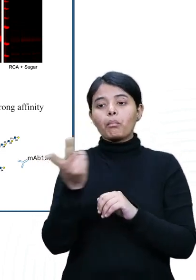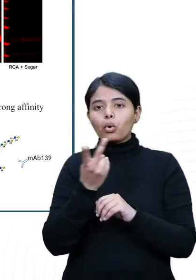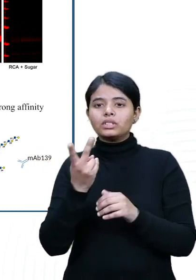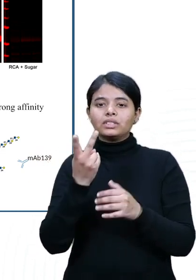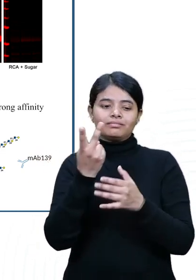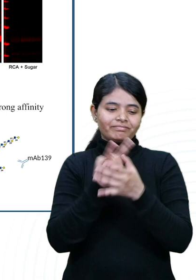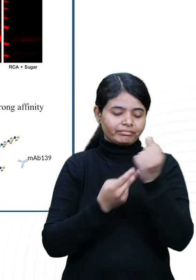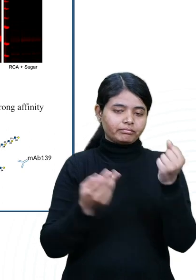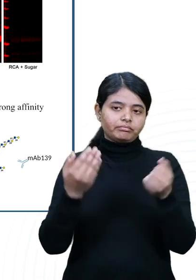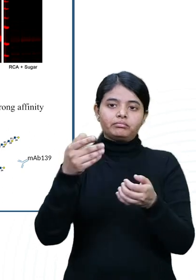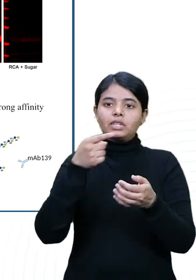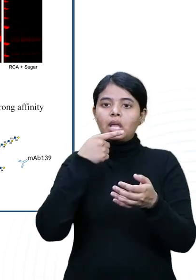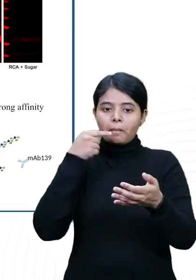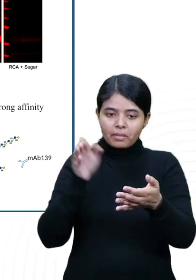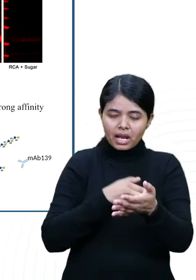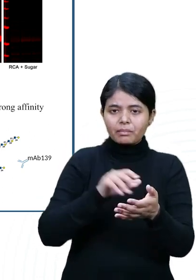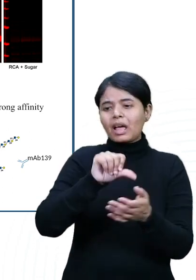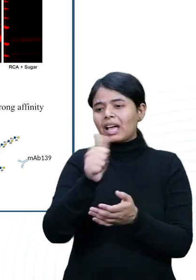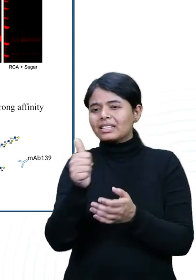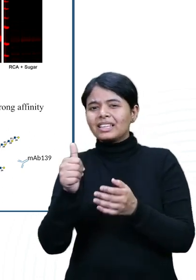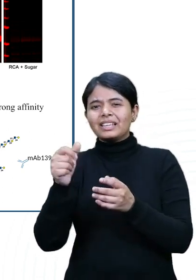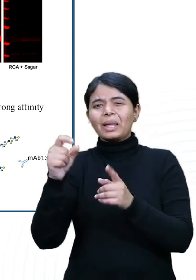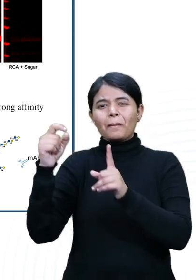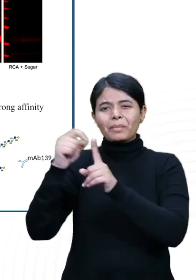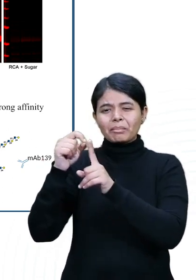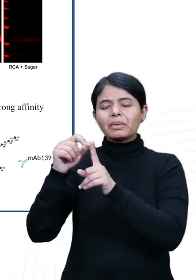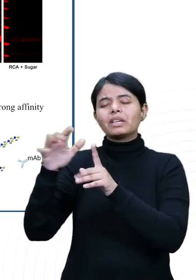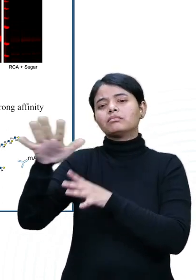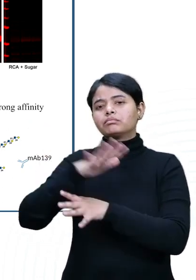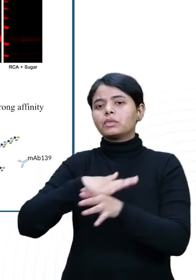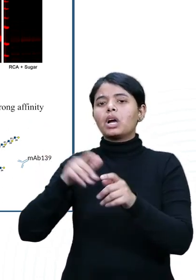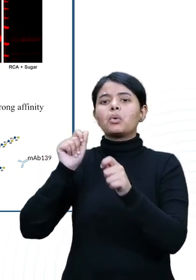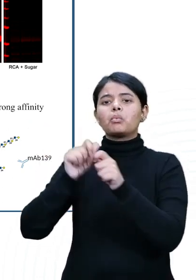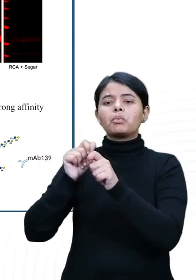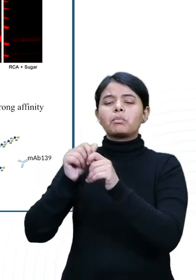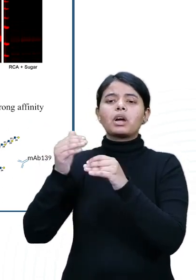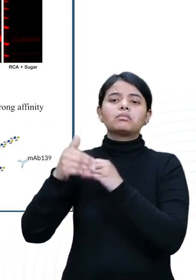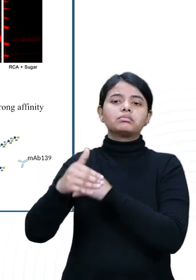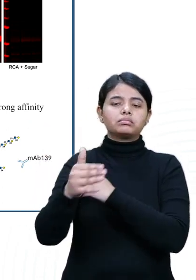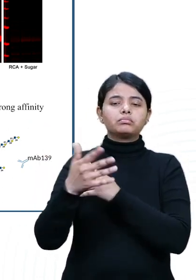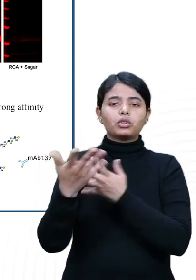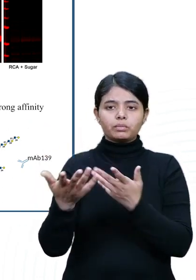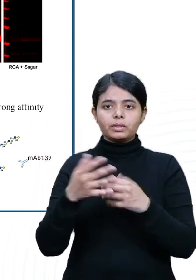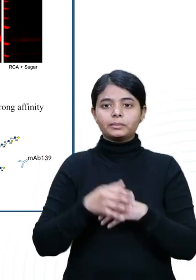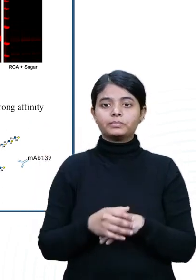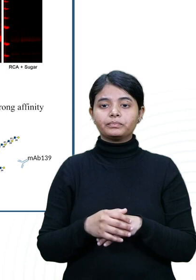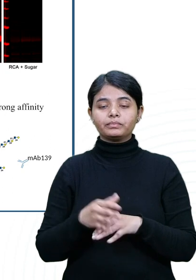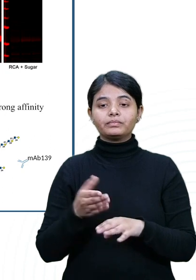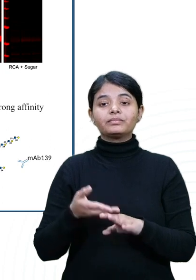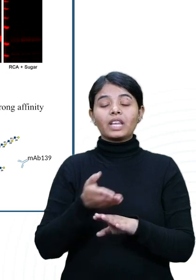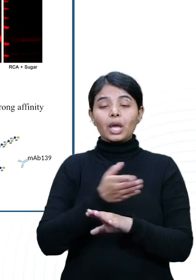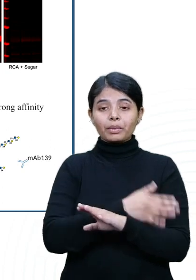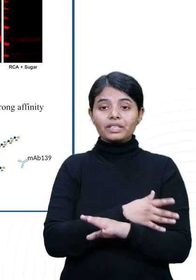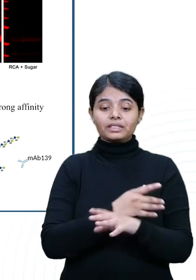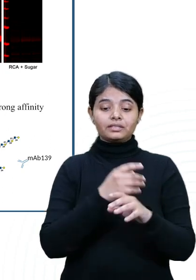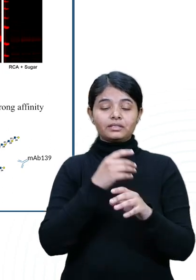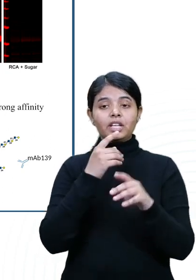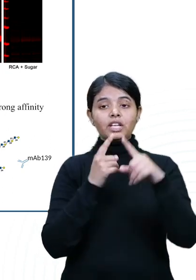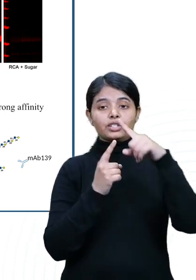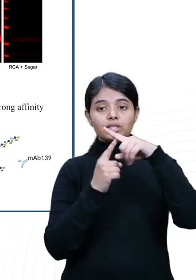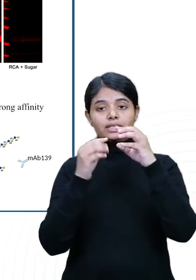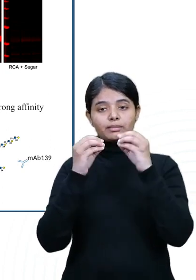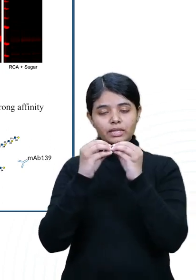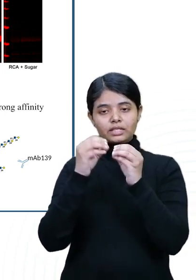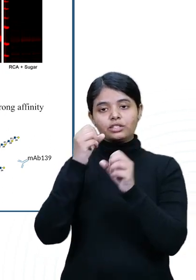lines. So the overall reduction in MAP139 and in lectin binding indicated towards the alteration in the total